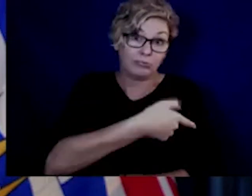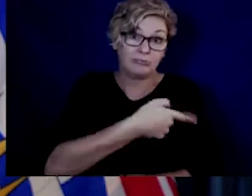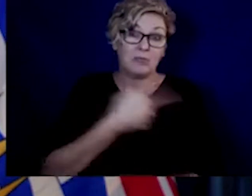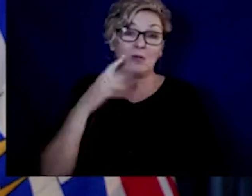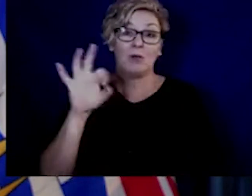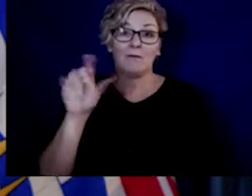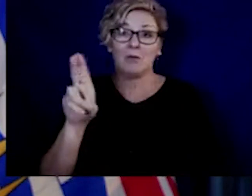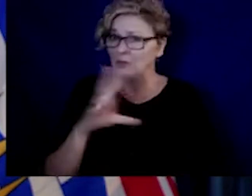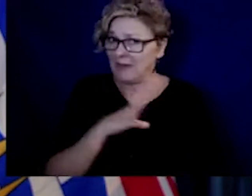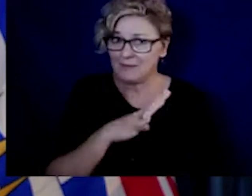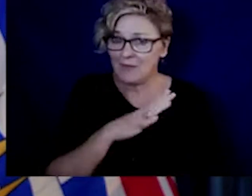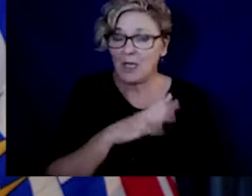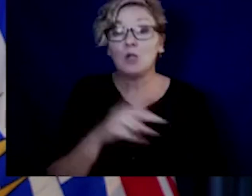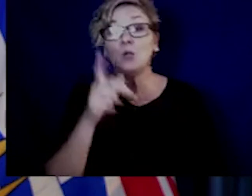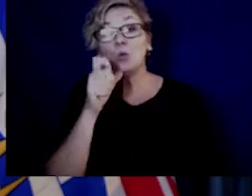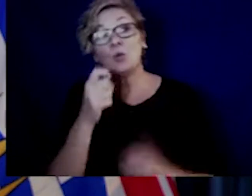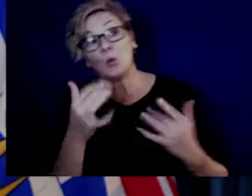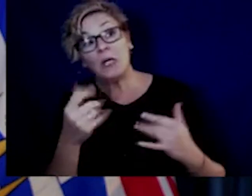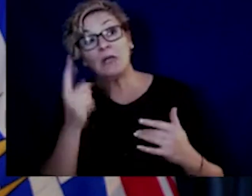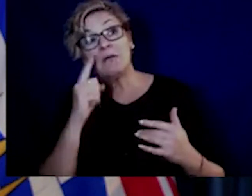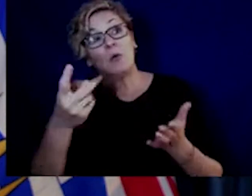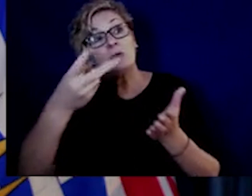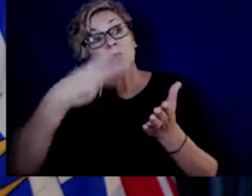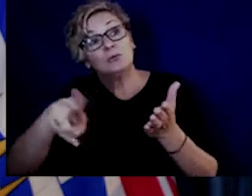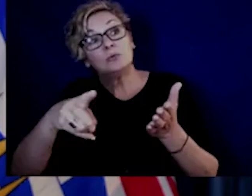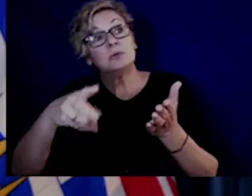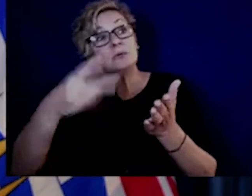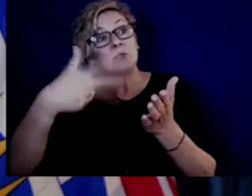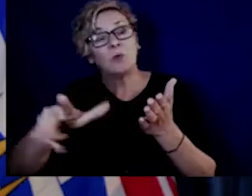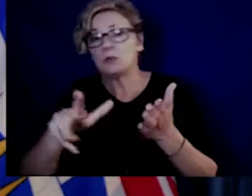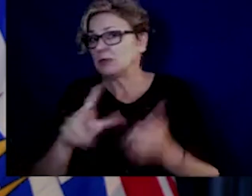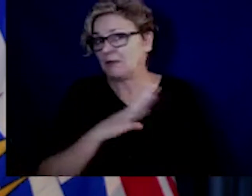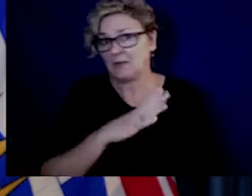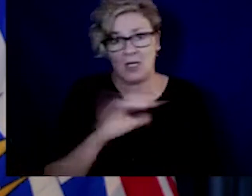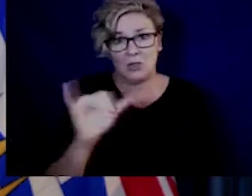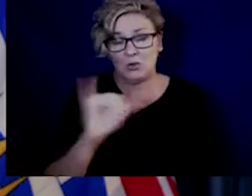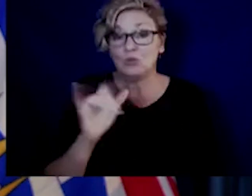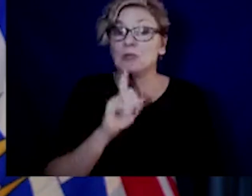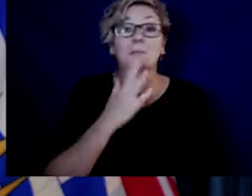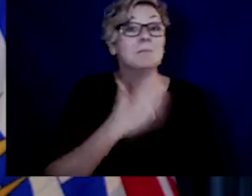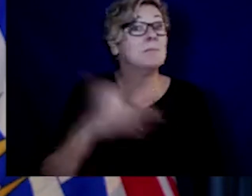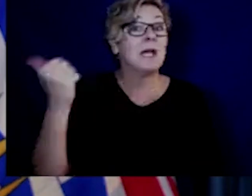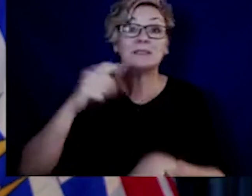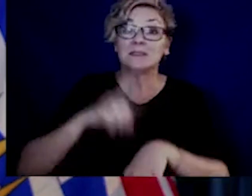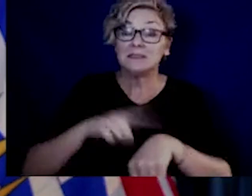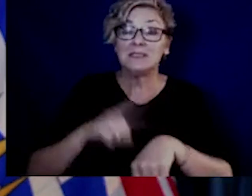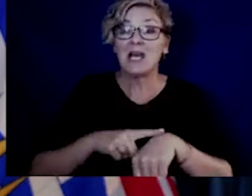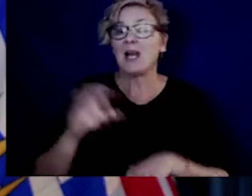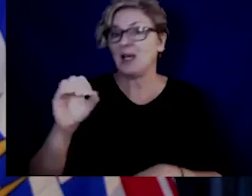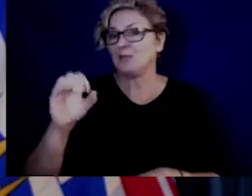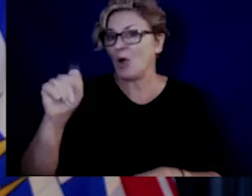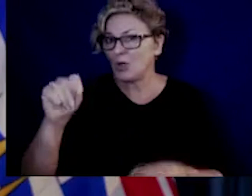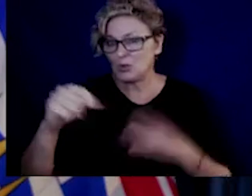risk isn't here right now. Rob, do you have a follow-up? I do. I'm just wondering if you can explain for me, in terms of